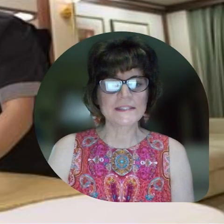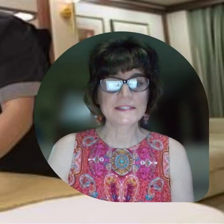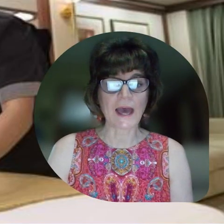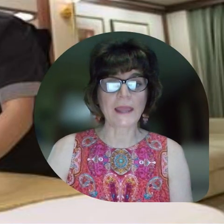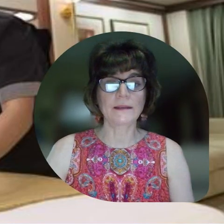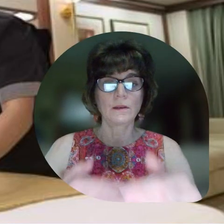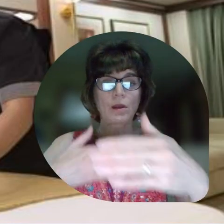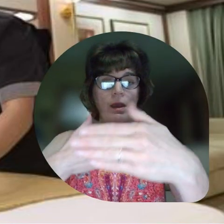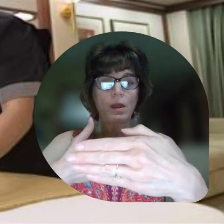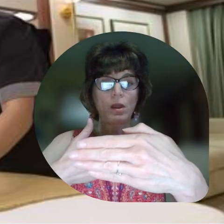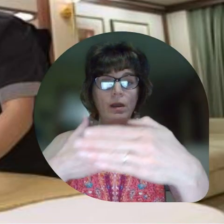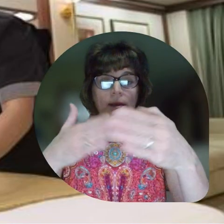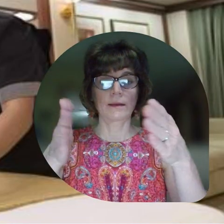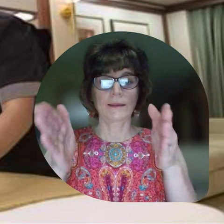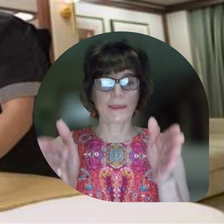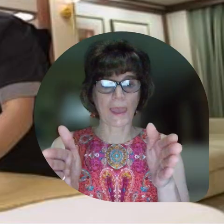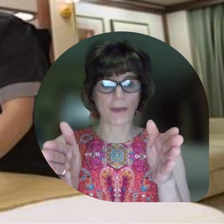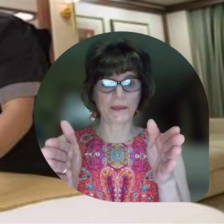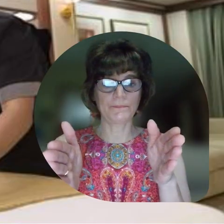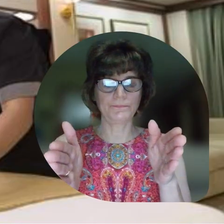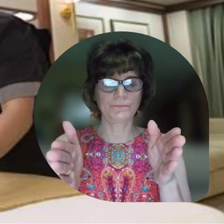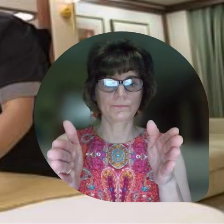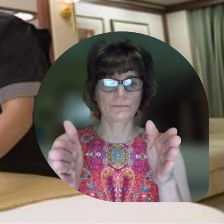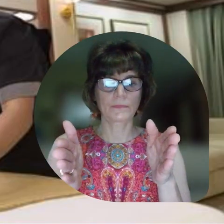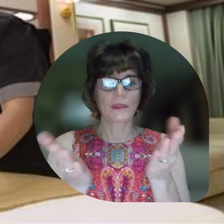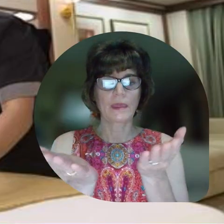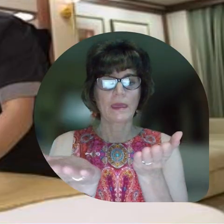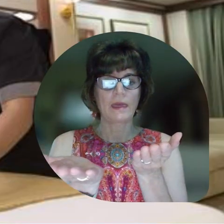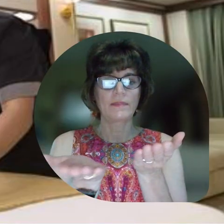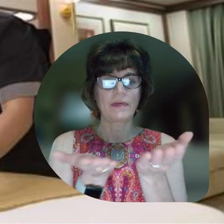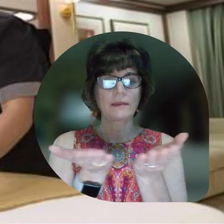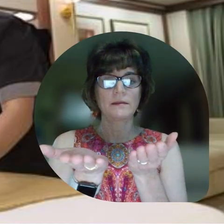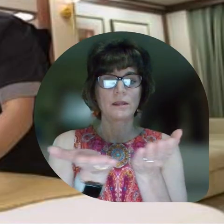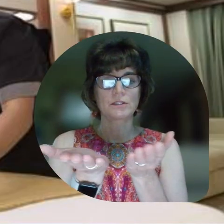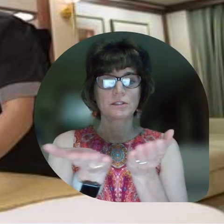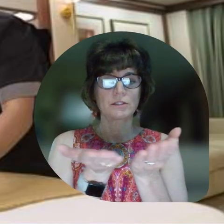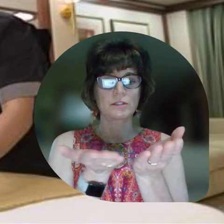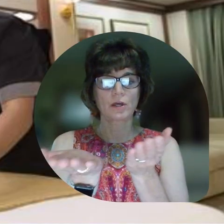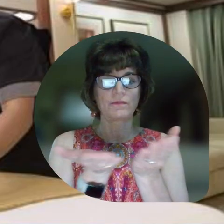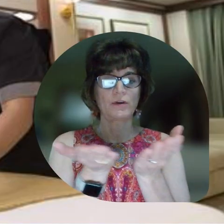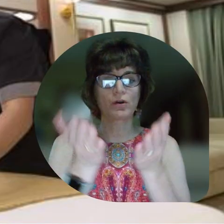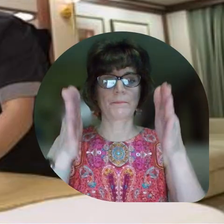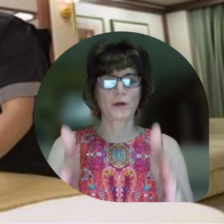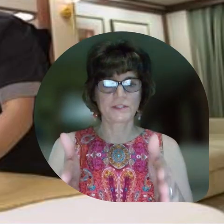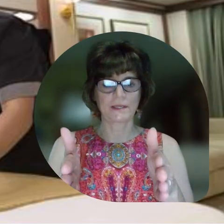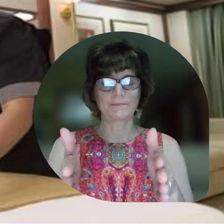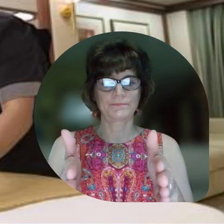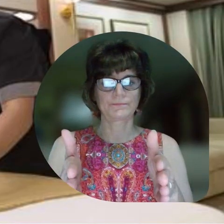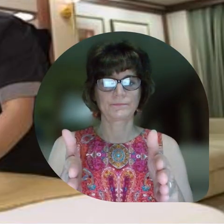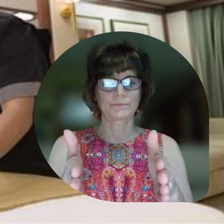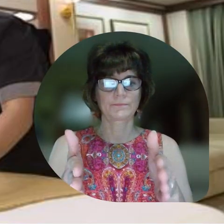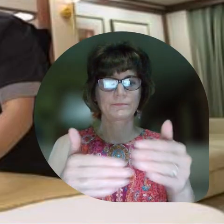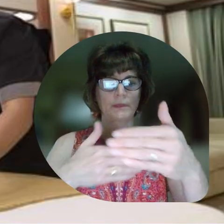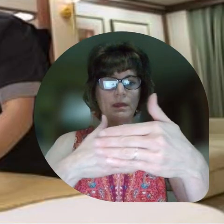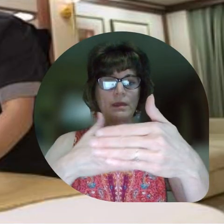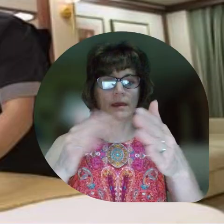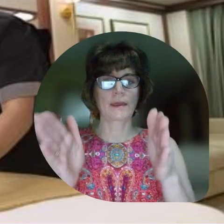Then we can sign cabin and then server person.